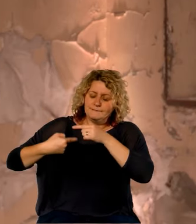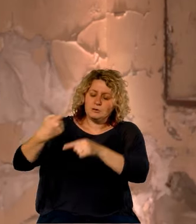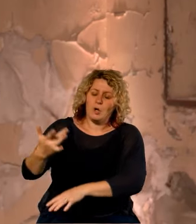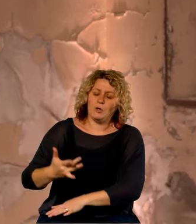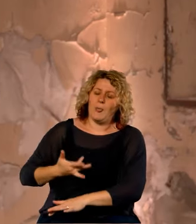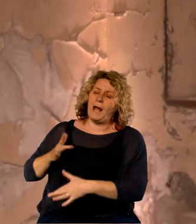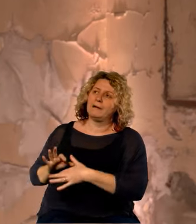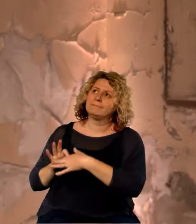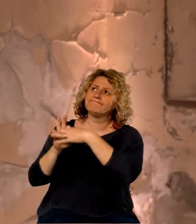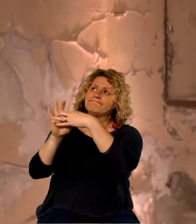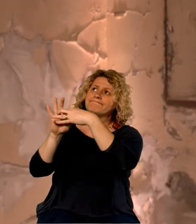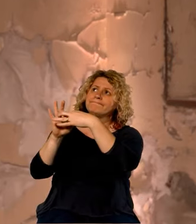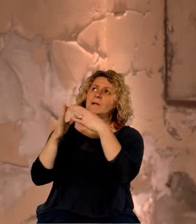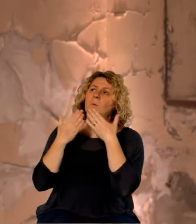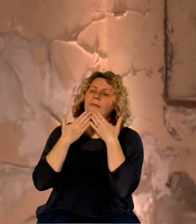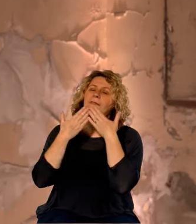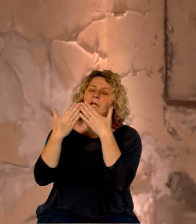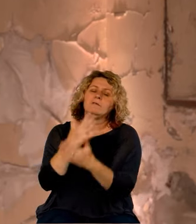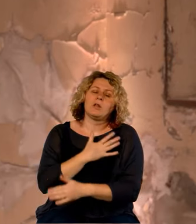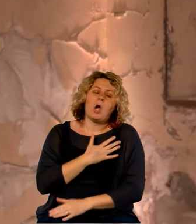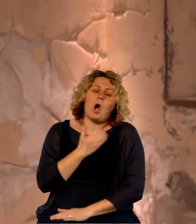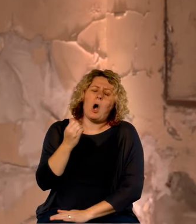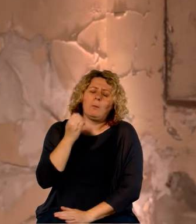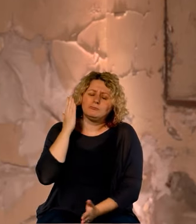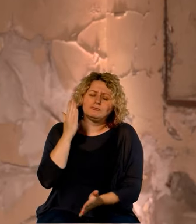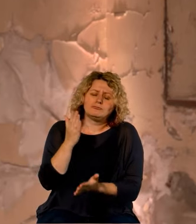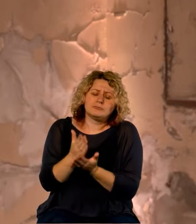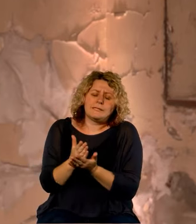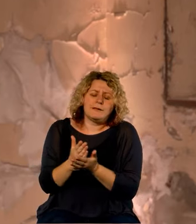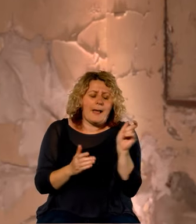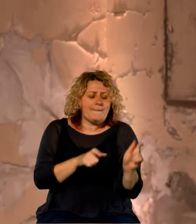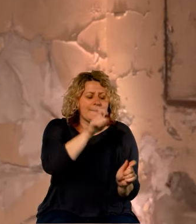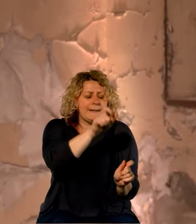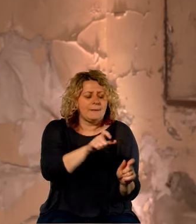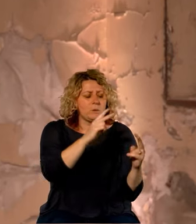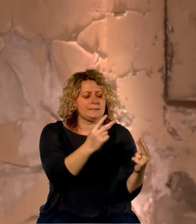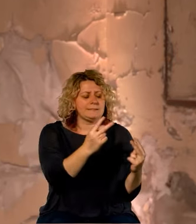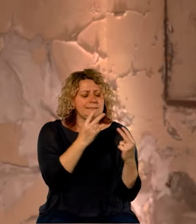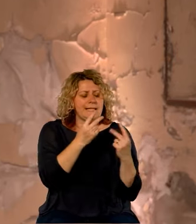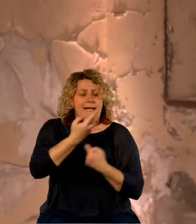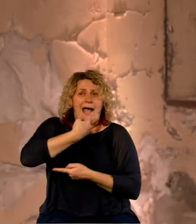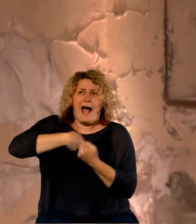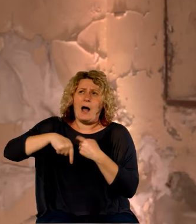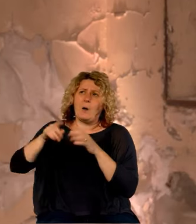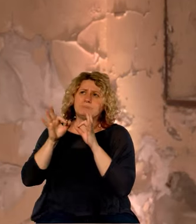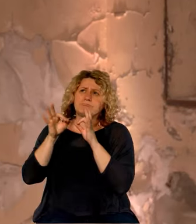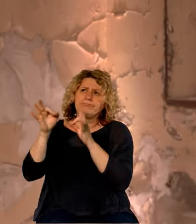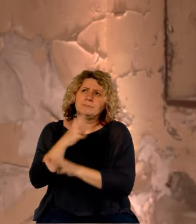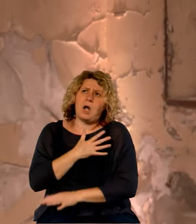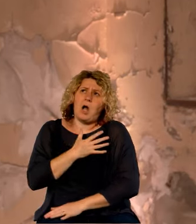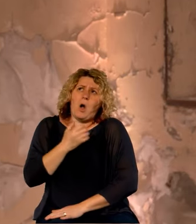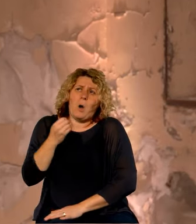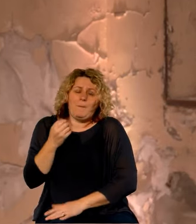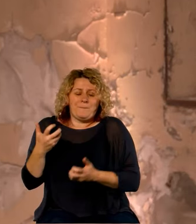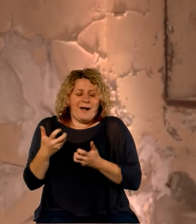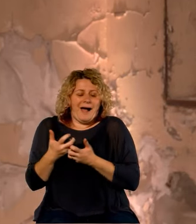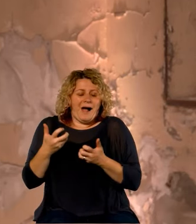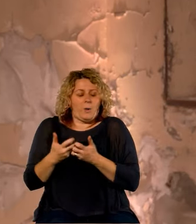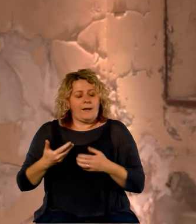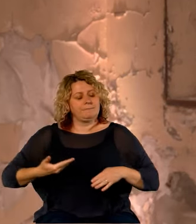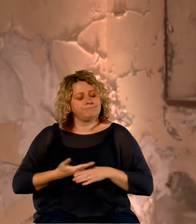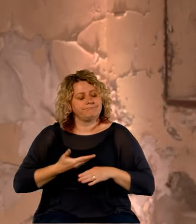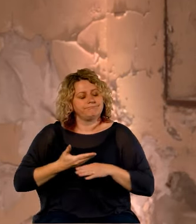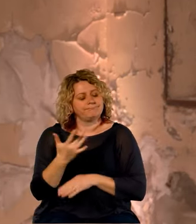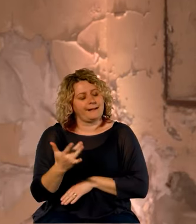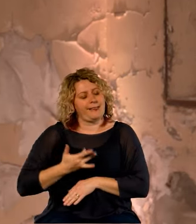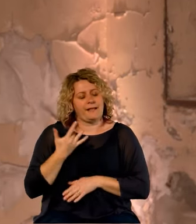that people would see the hope that we have by the way we live our lives. Help us this evening in our different locations and situations